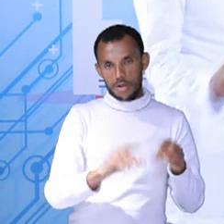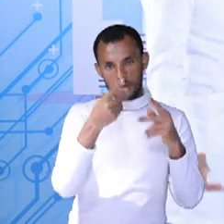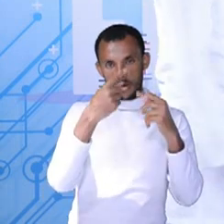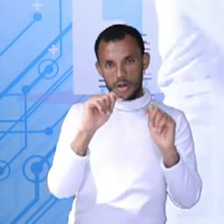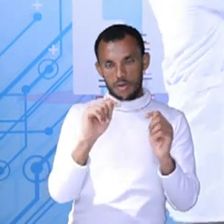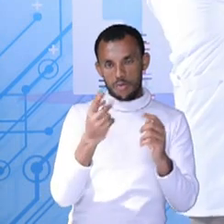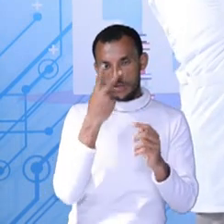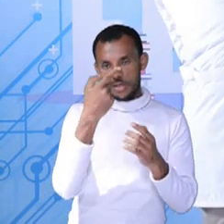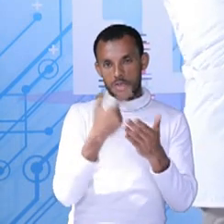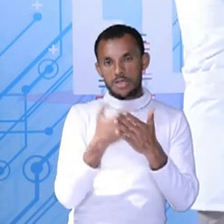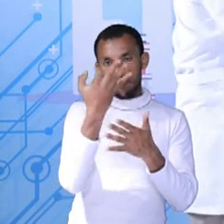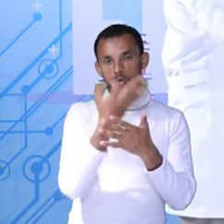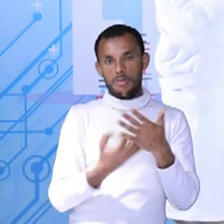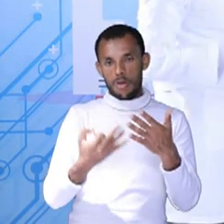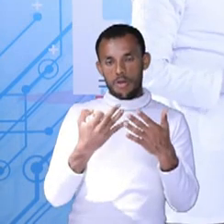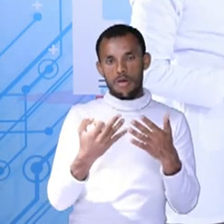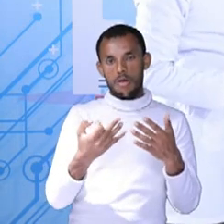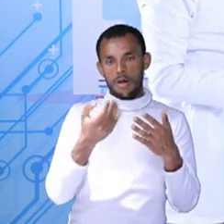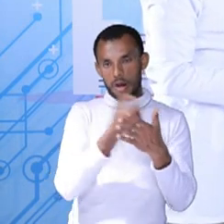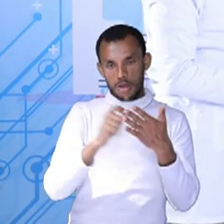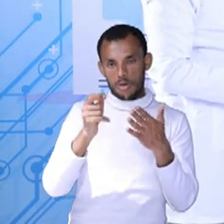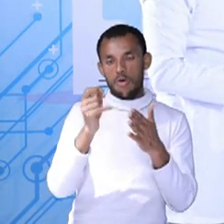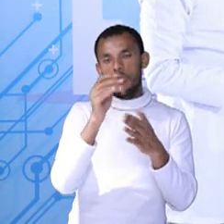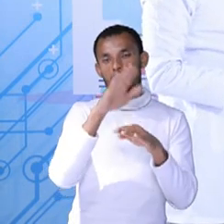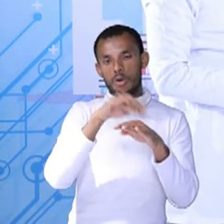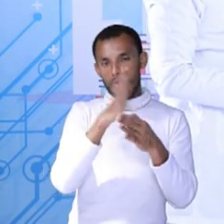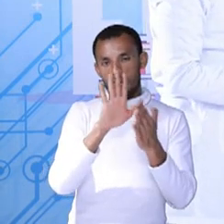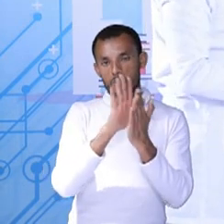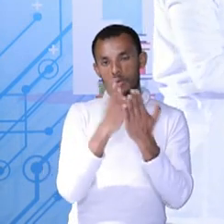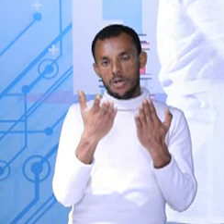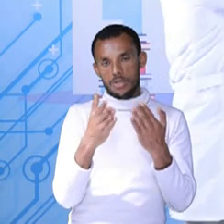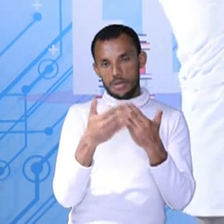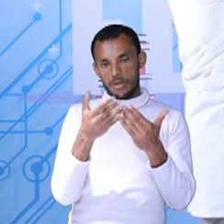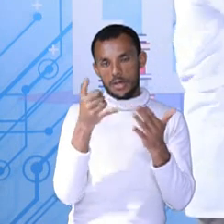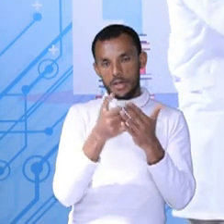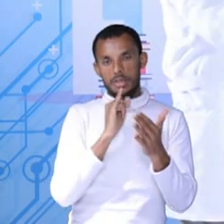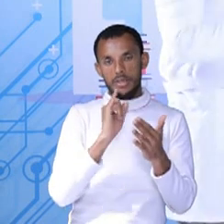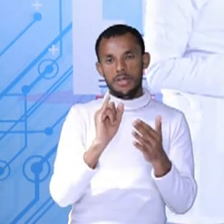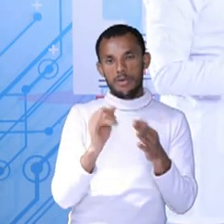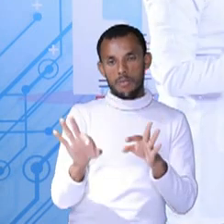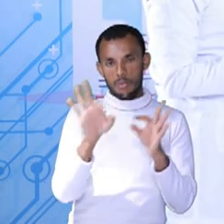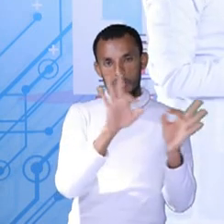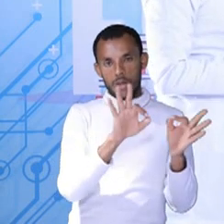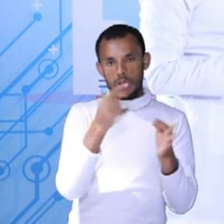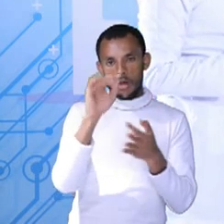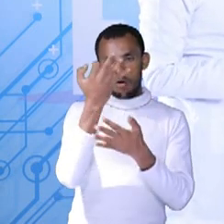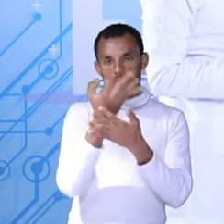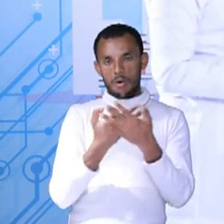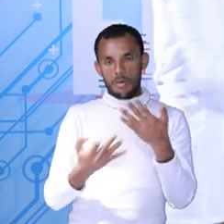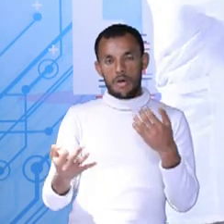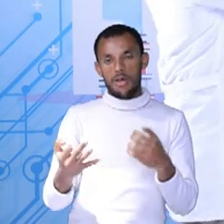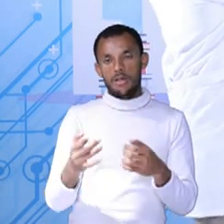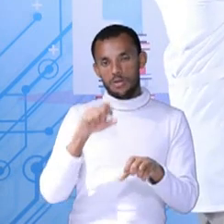try to see how this formula is derived on your text, but for simplicity, now simply I will put the formula.